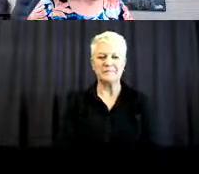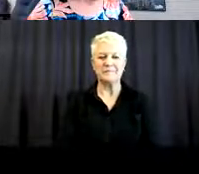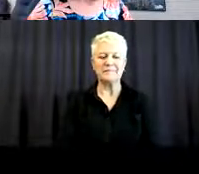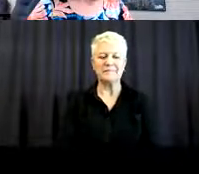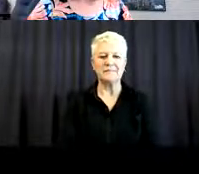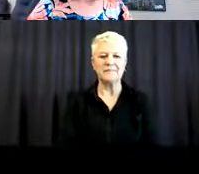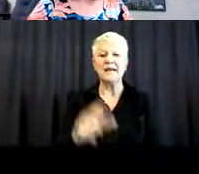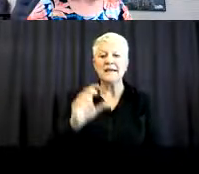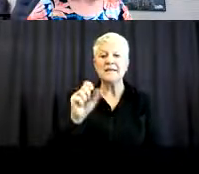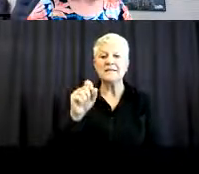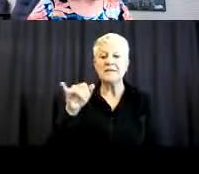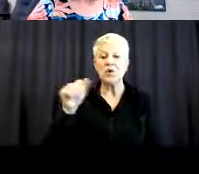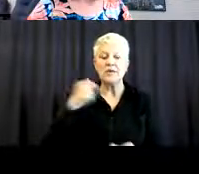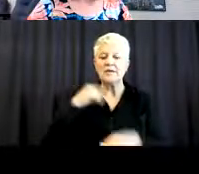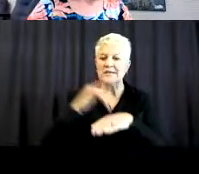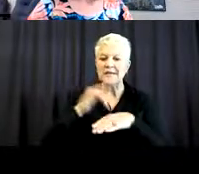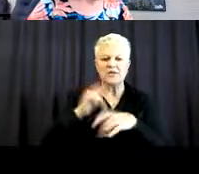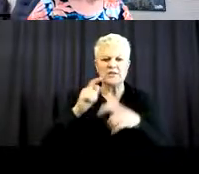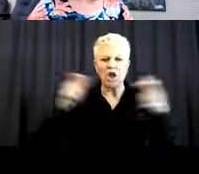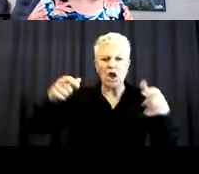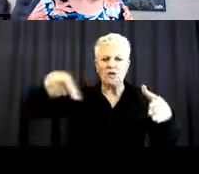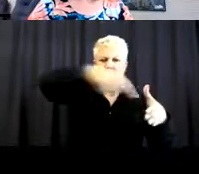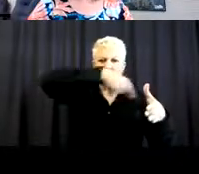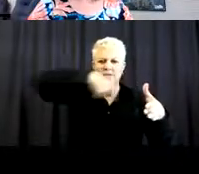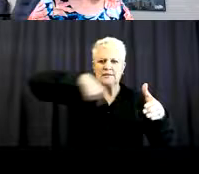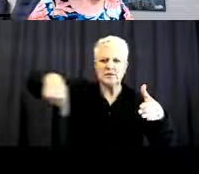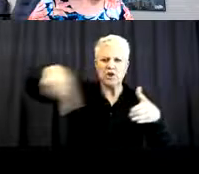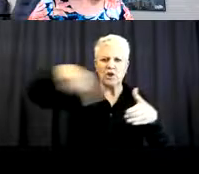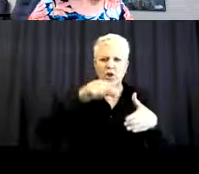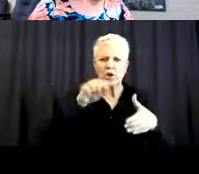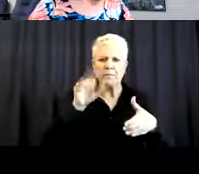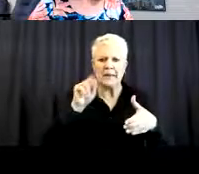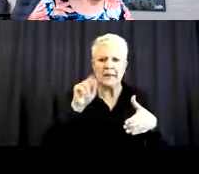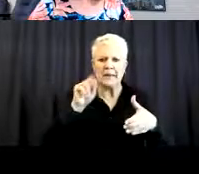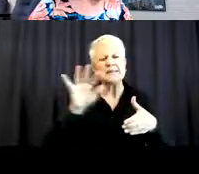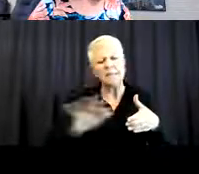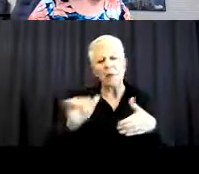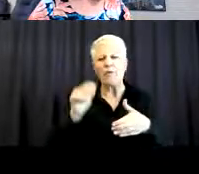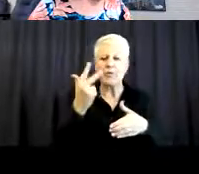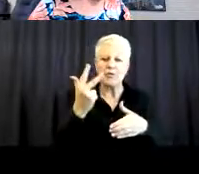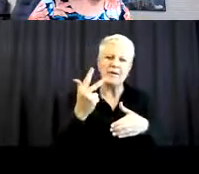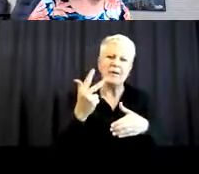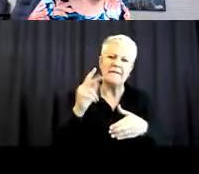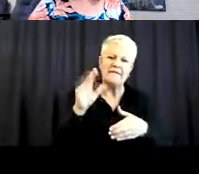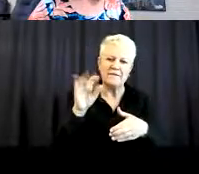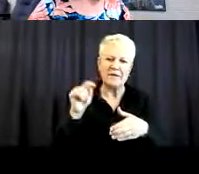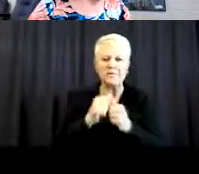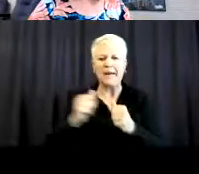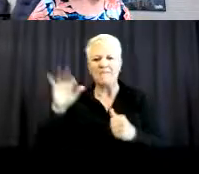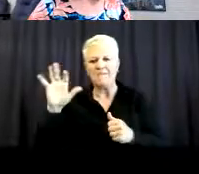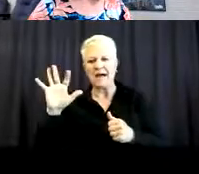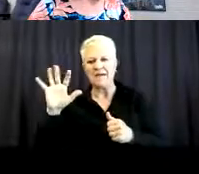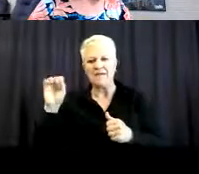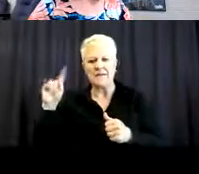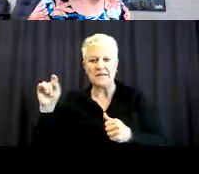Sonia touches a large circular bin in the middle of the room. The bin is approximately 3 feet tall and 5 feet in diameter. She taps the edge briefly,